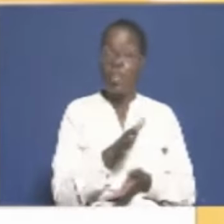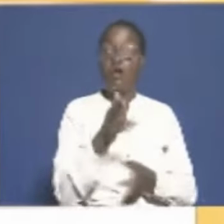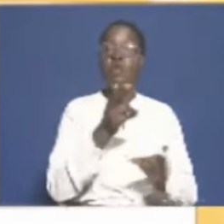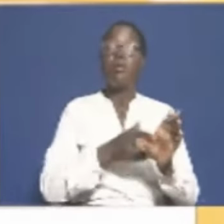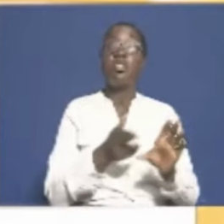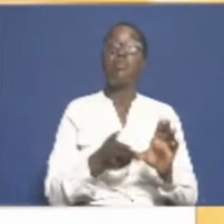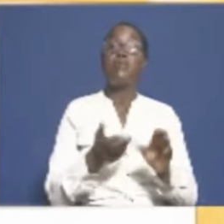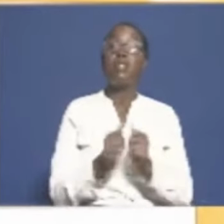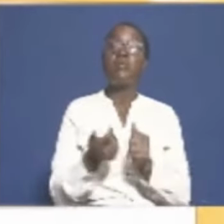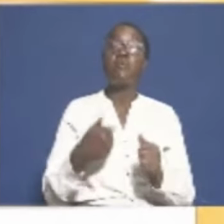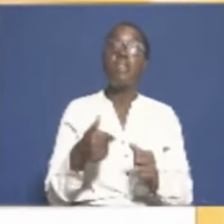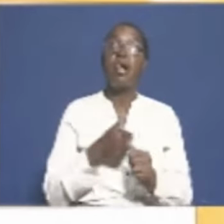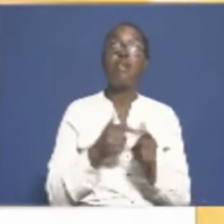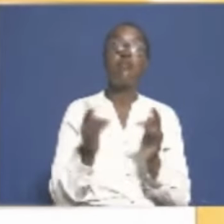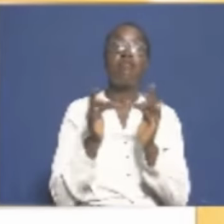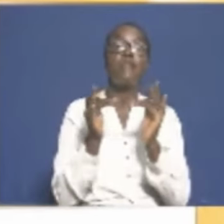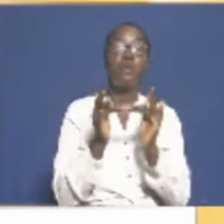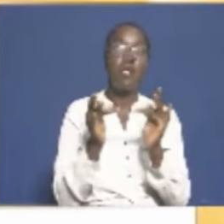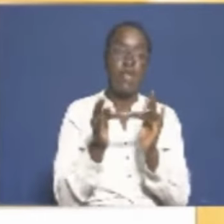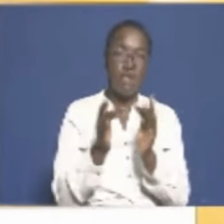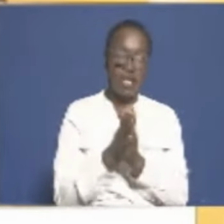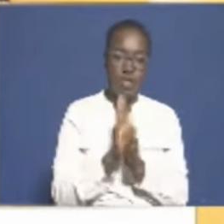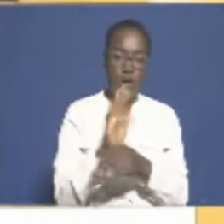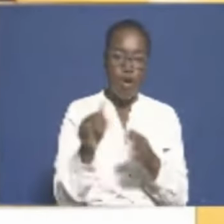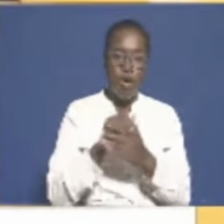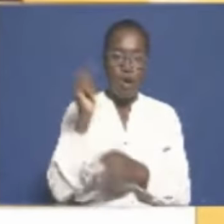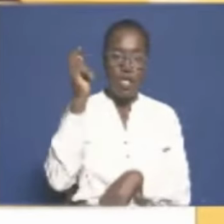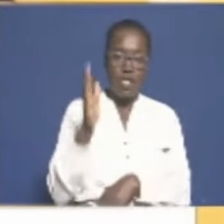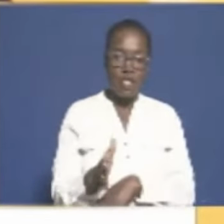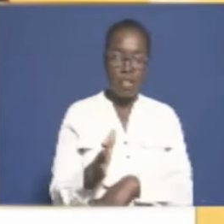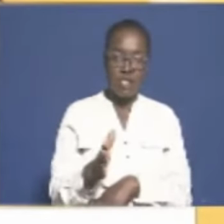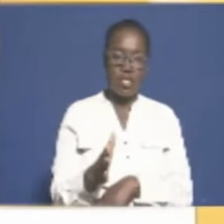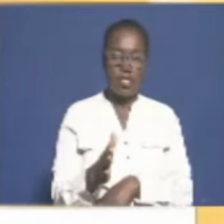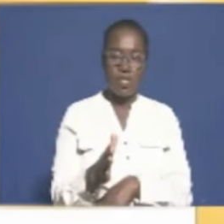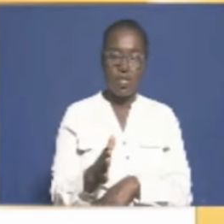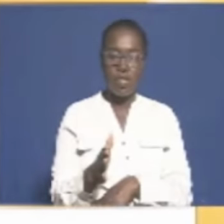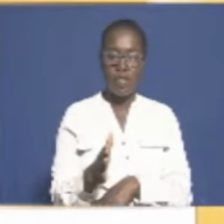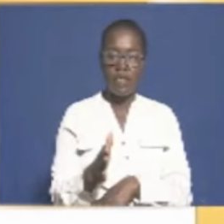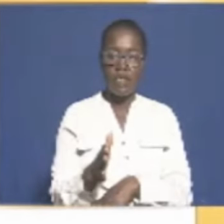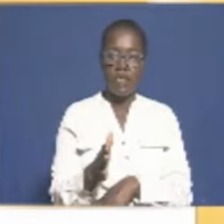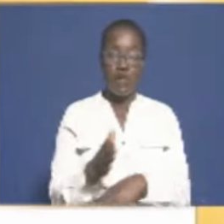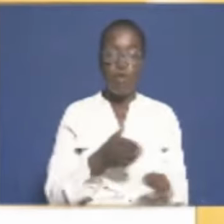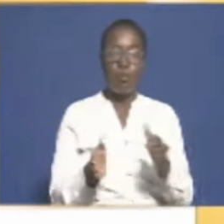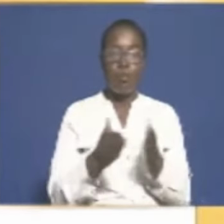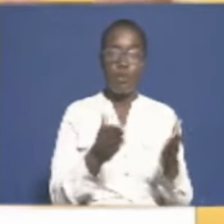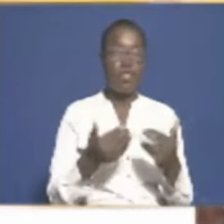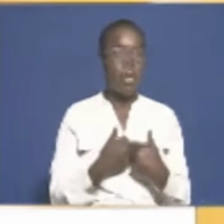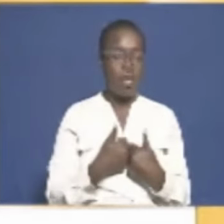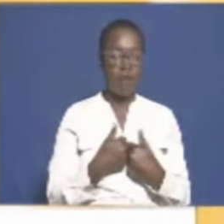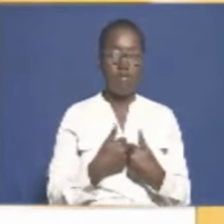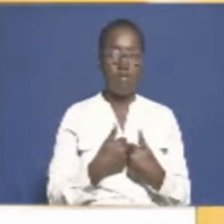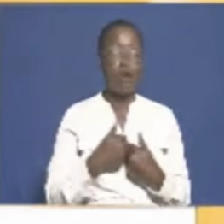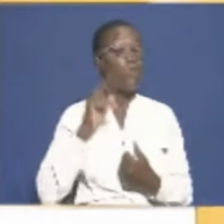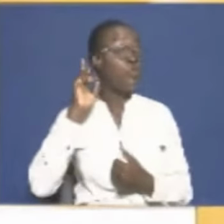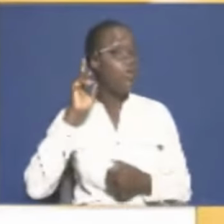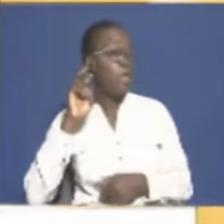us virtually, and to all the Kenyans who have had an opportunity to